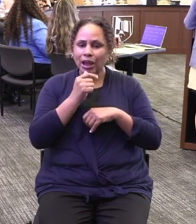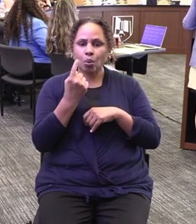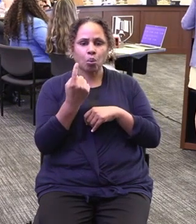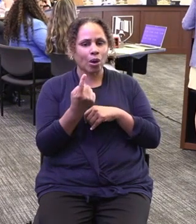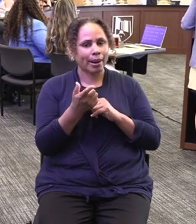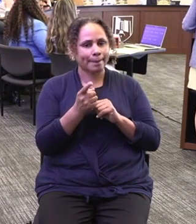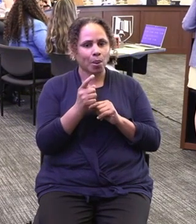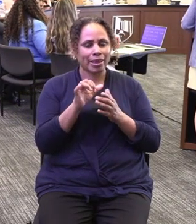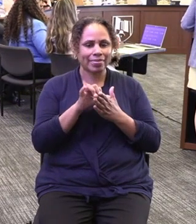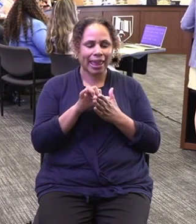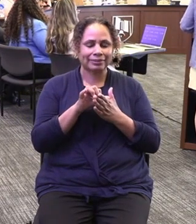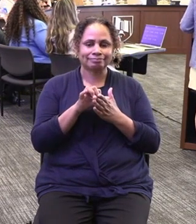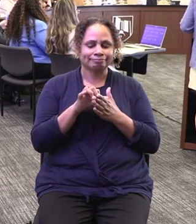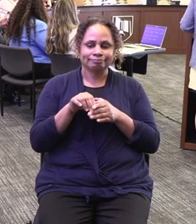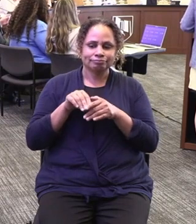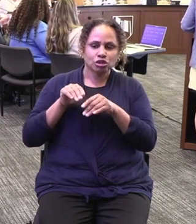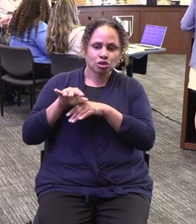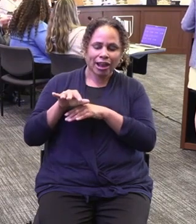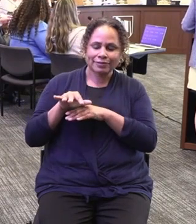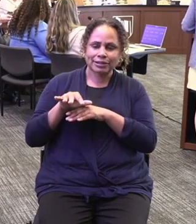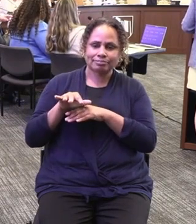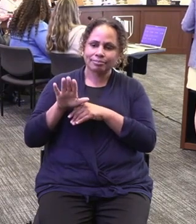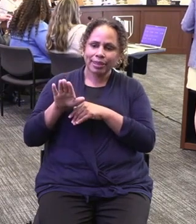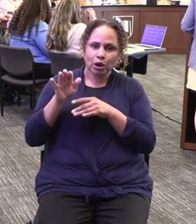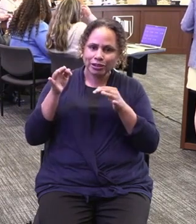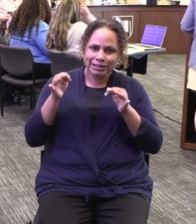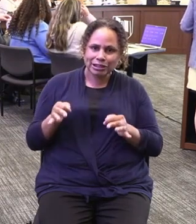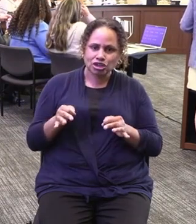that drives this decision.